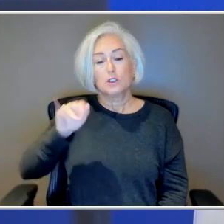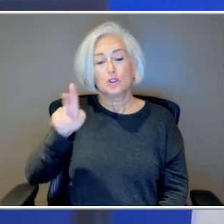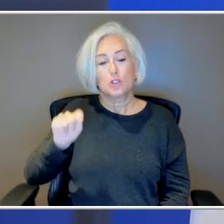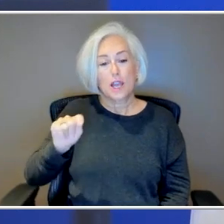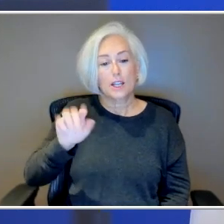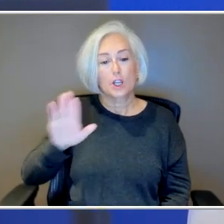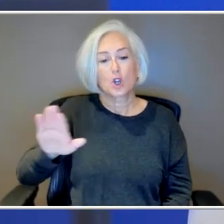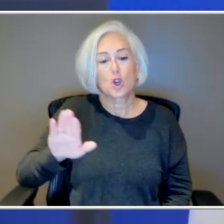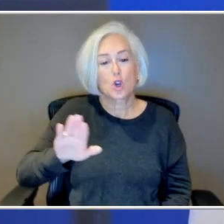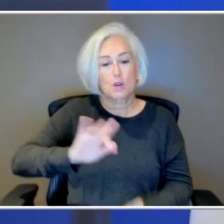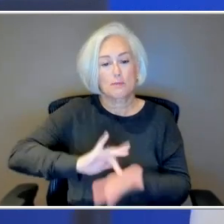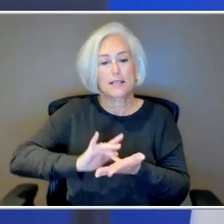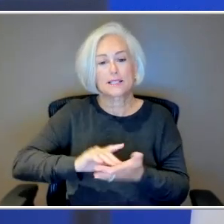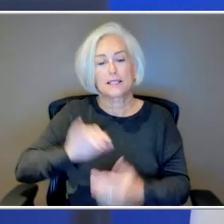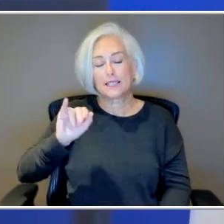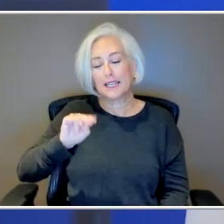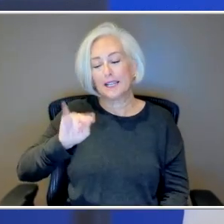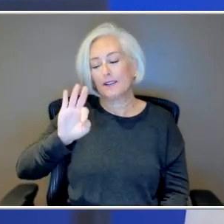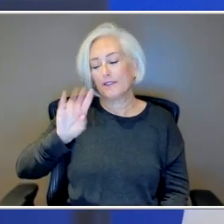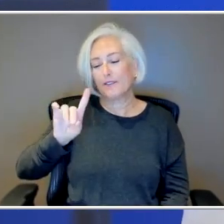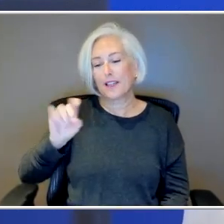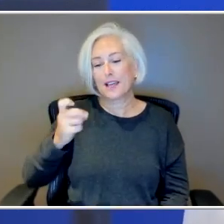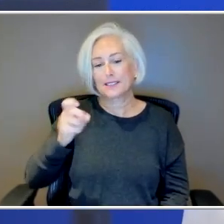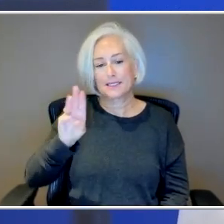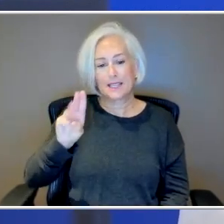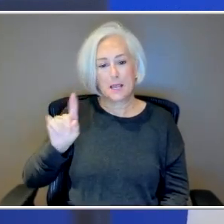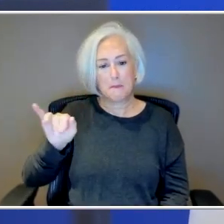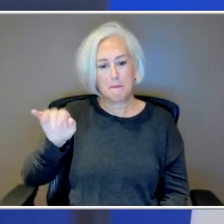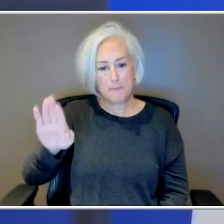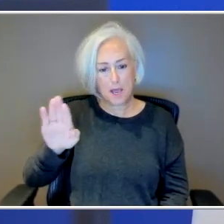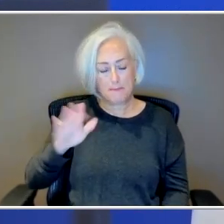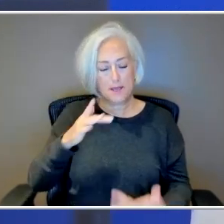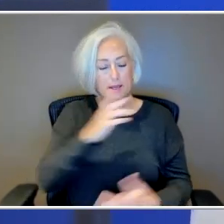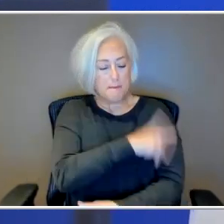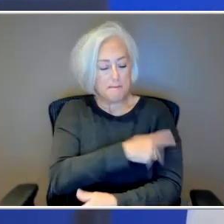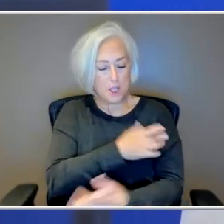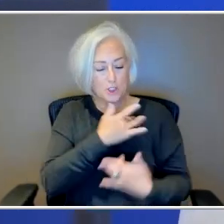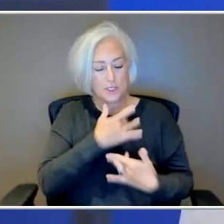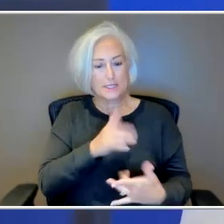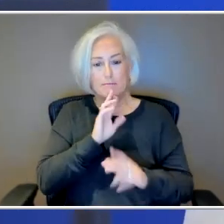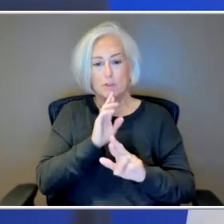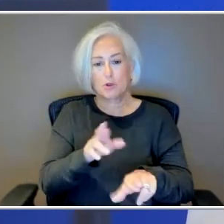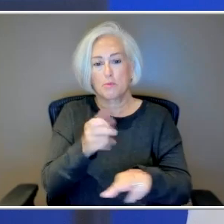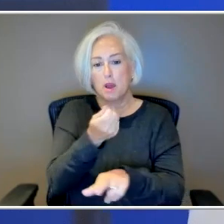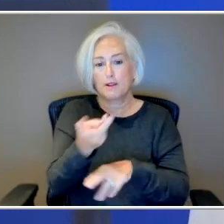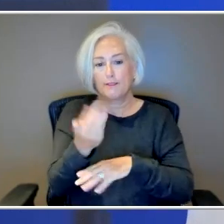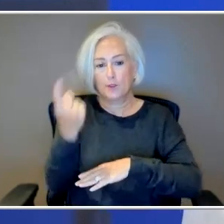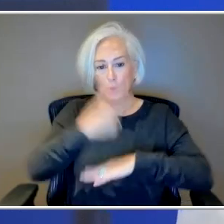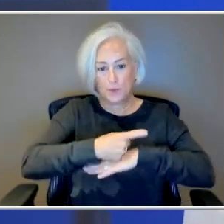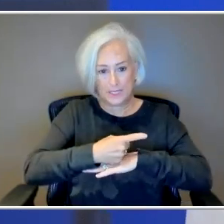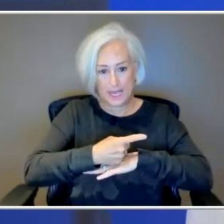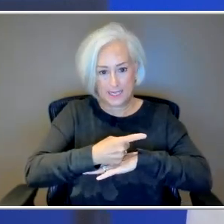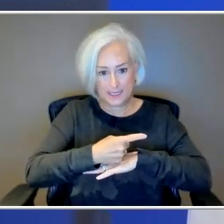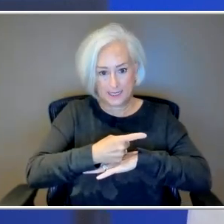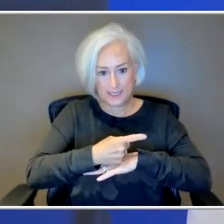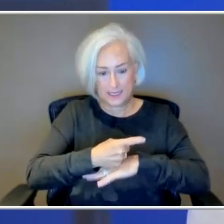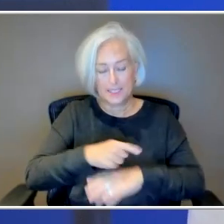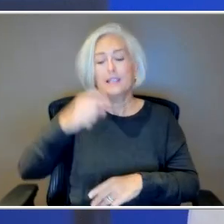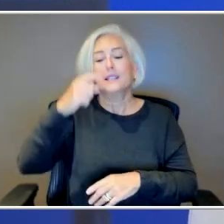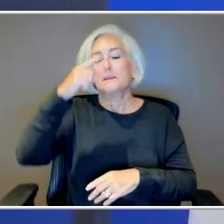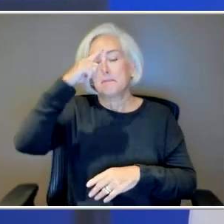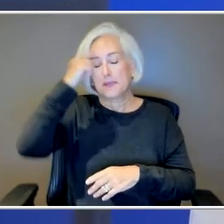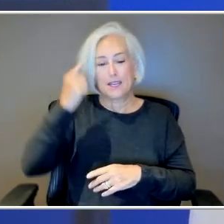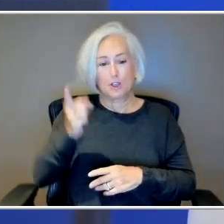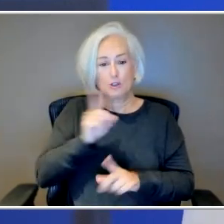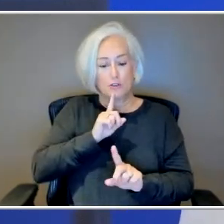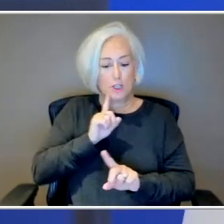infliximab. So patients usually respond quickly within few days. Again, since she responded, I would say this is a typical response